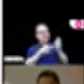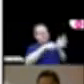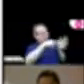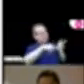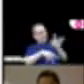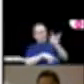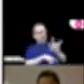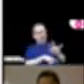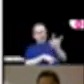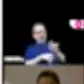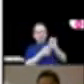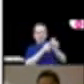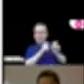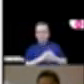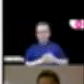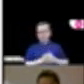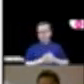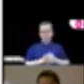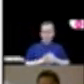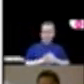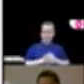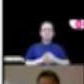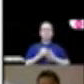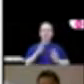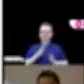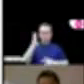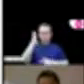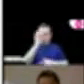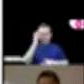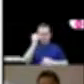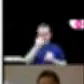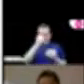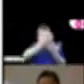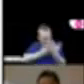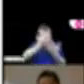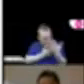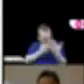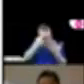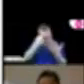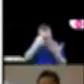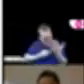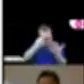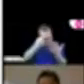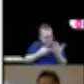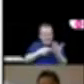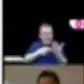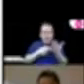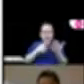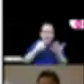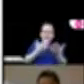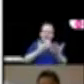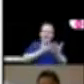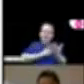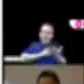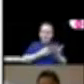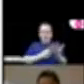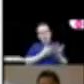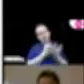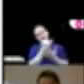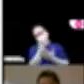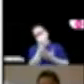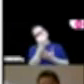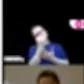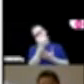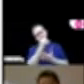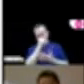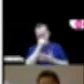is nothing. That's where they live. And they have to worry about their cases, if they're going to be refused or not. And